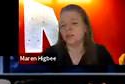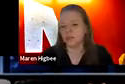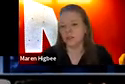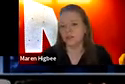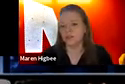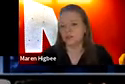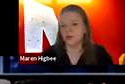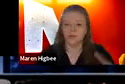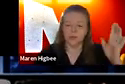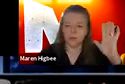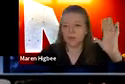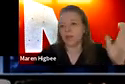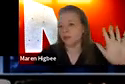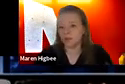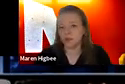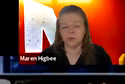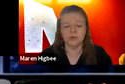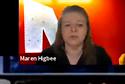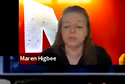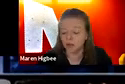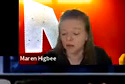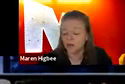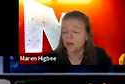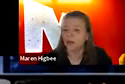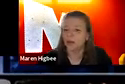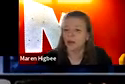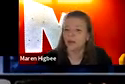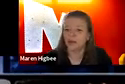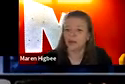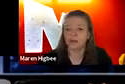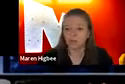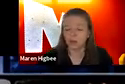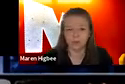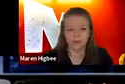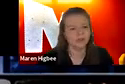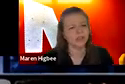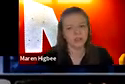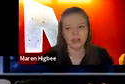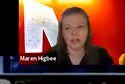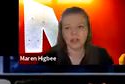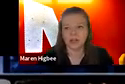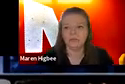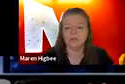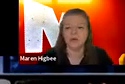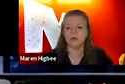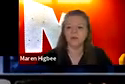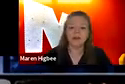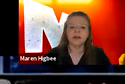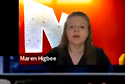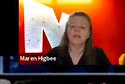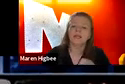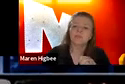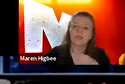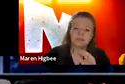And then all of a sudden there's all these jokes about jumping up on the couch, like Tom Cruise and the, the blind person is like trying to catch up. Well,